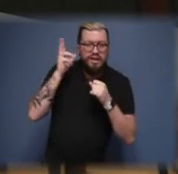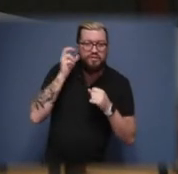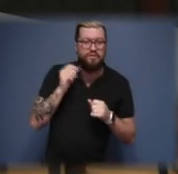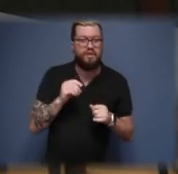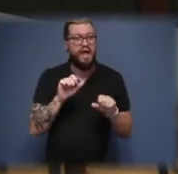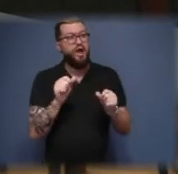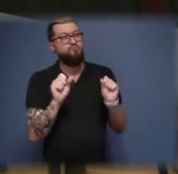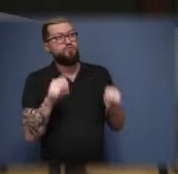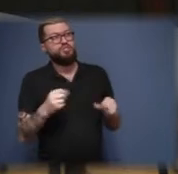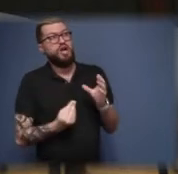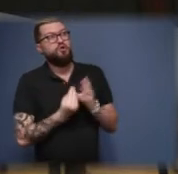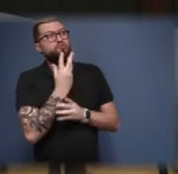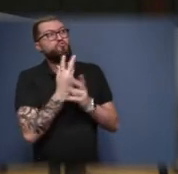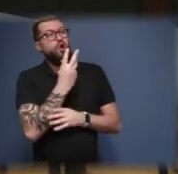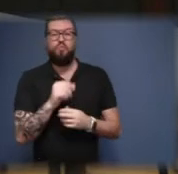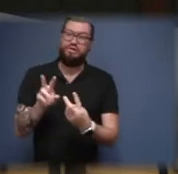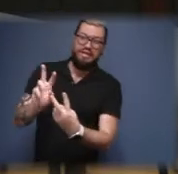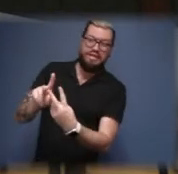Would you? We're one of the two. Yes.